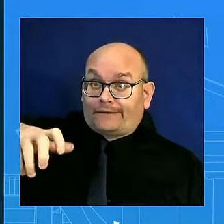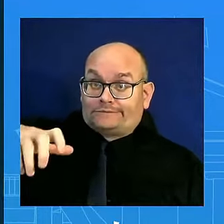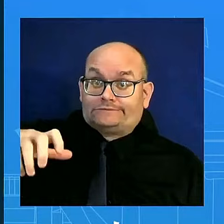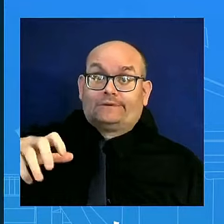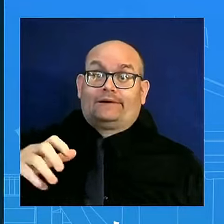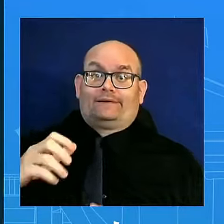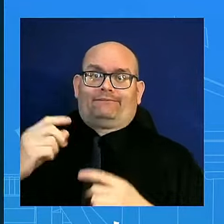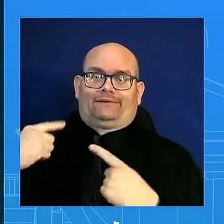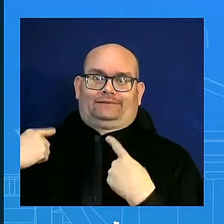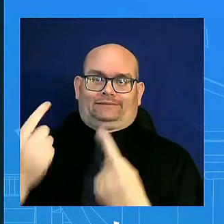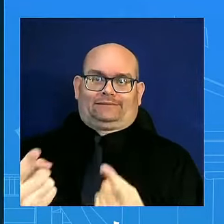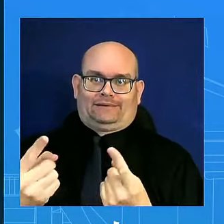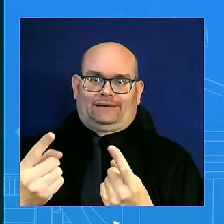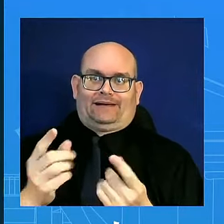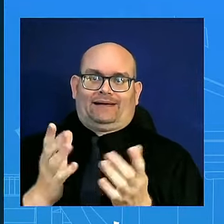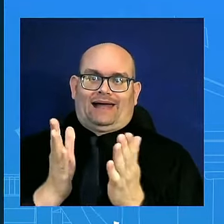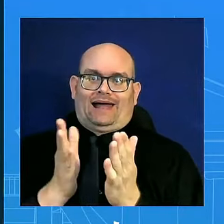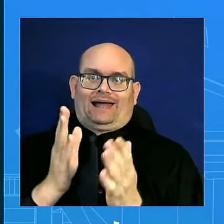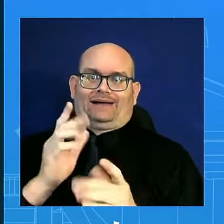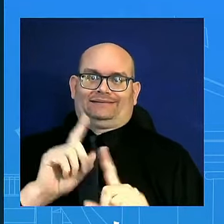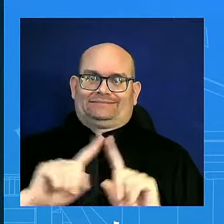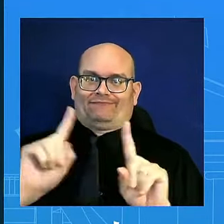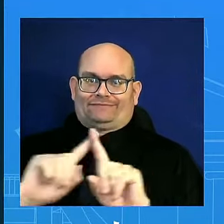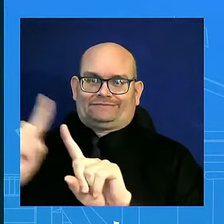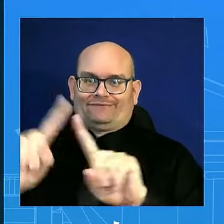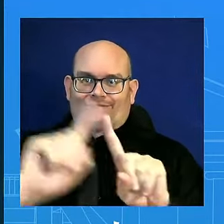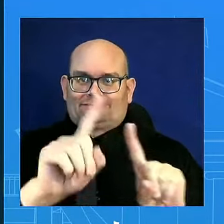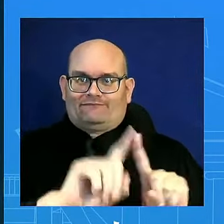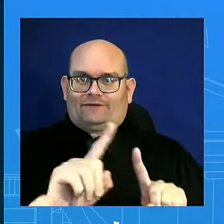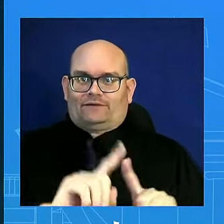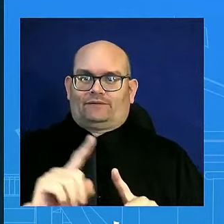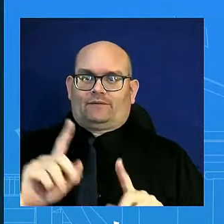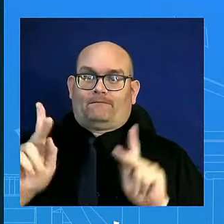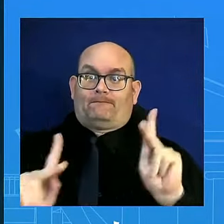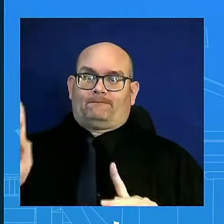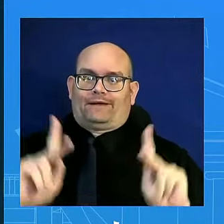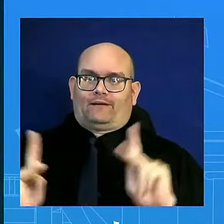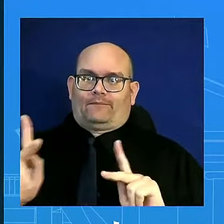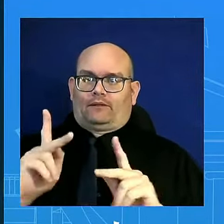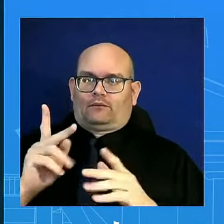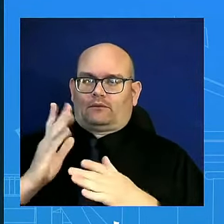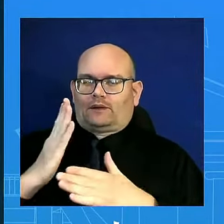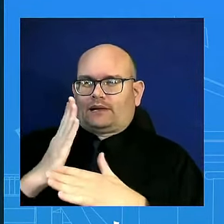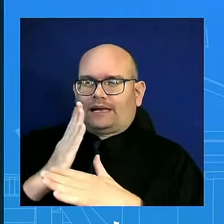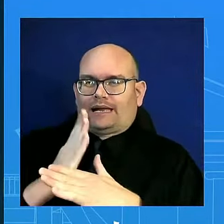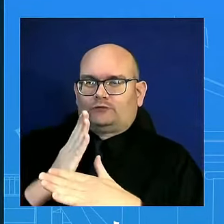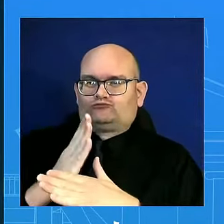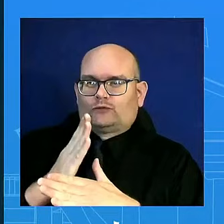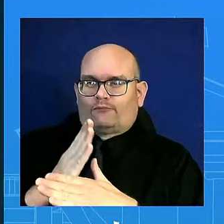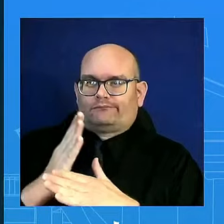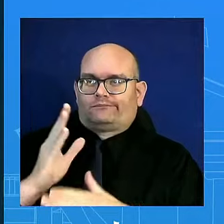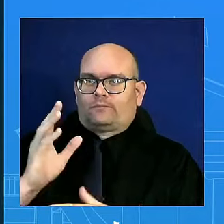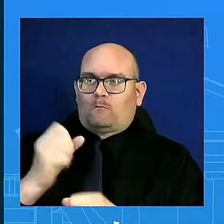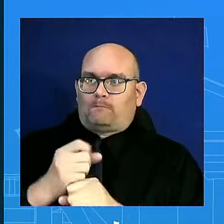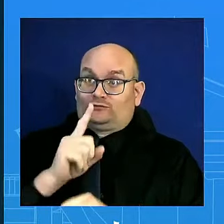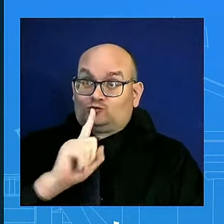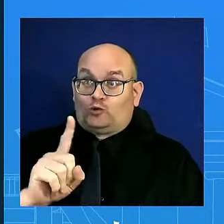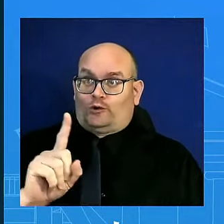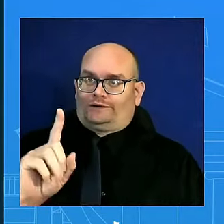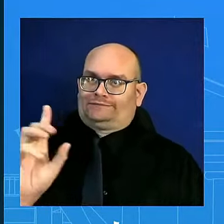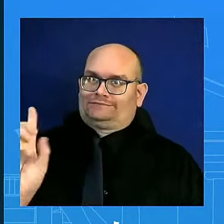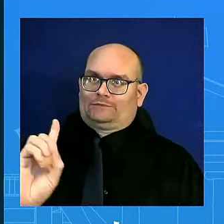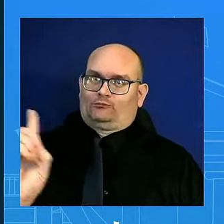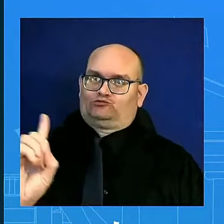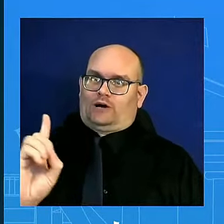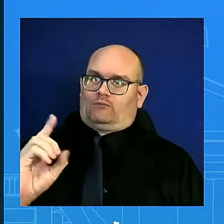respective democratic rights in Bangladesh, and we urge that the interim government formation be democratic and inclusive. We commend the army for